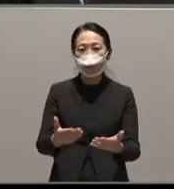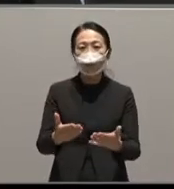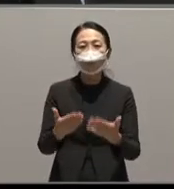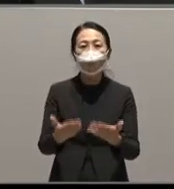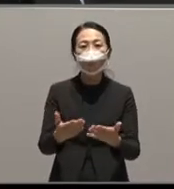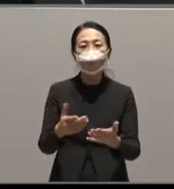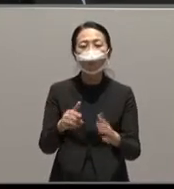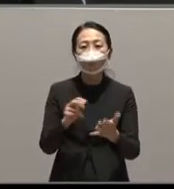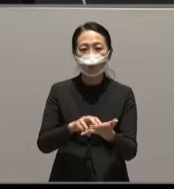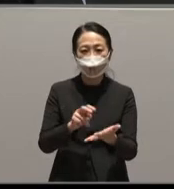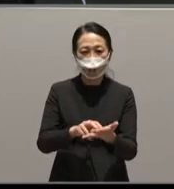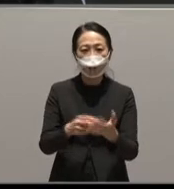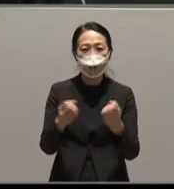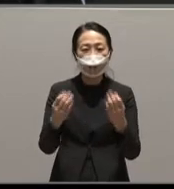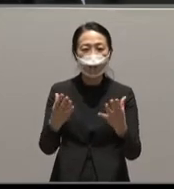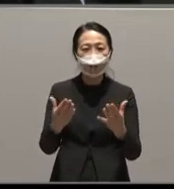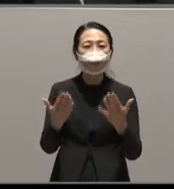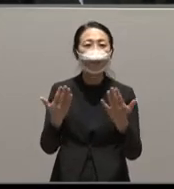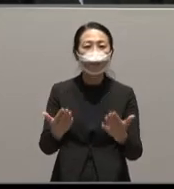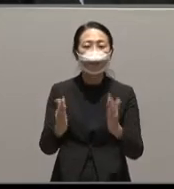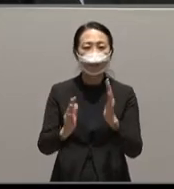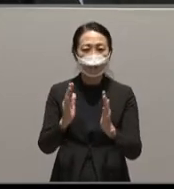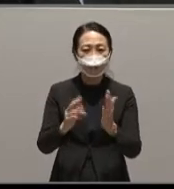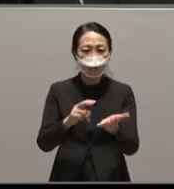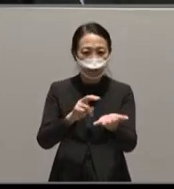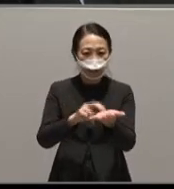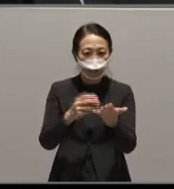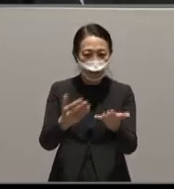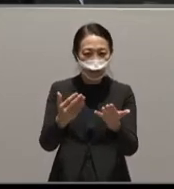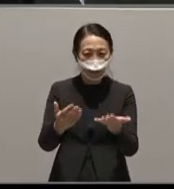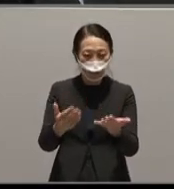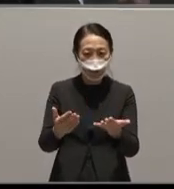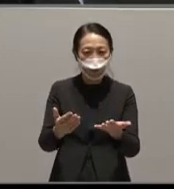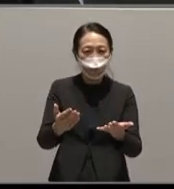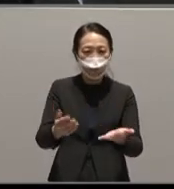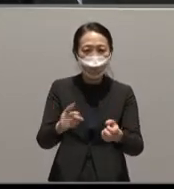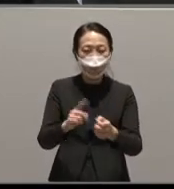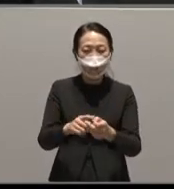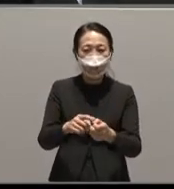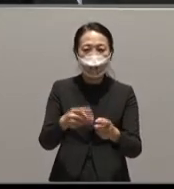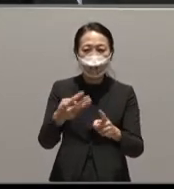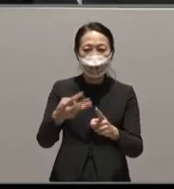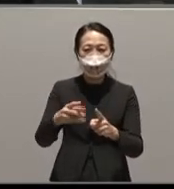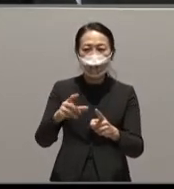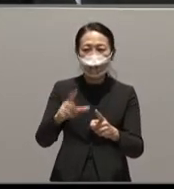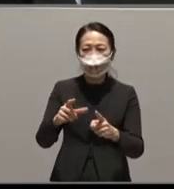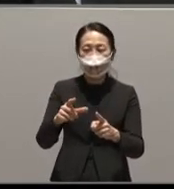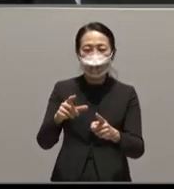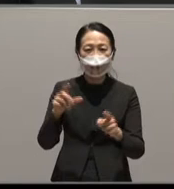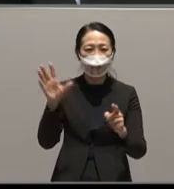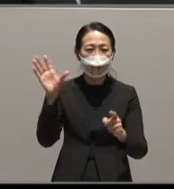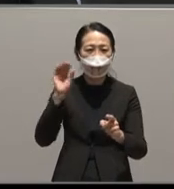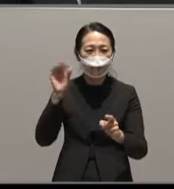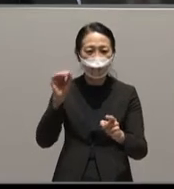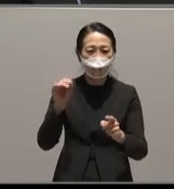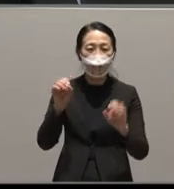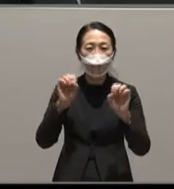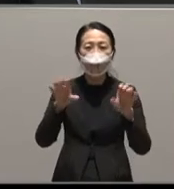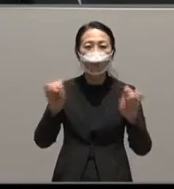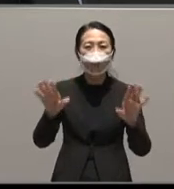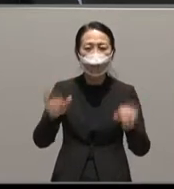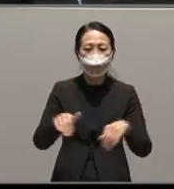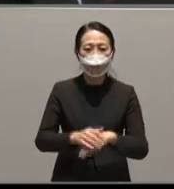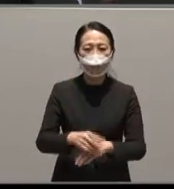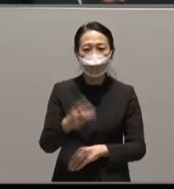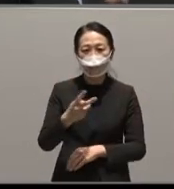2012, forest medicine was published. It was established as a new preventive medicine. and